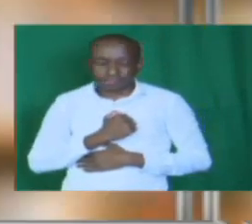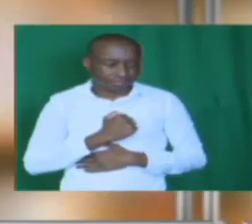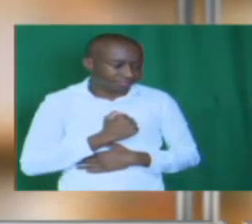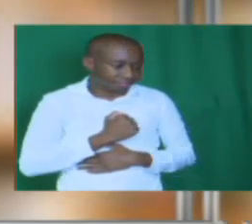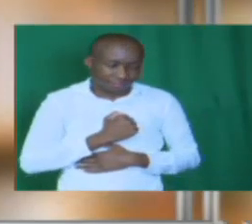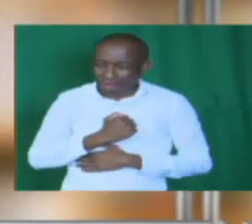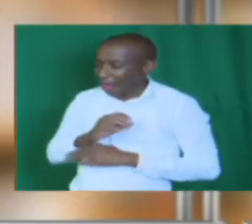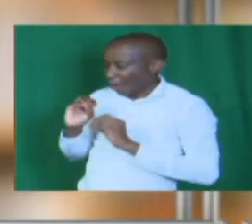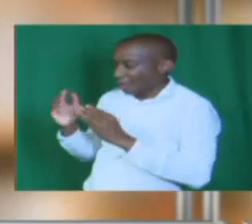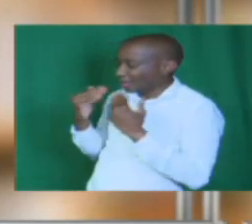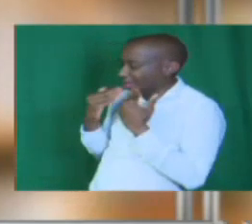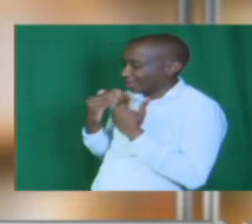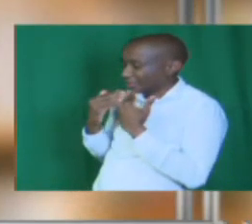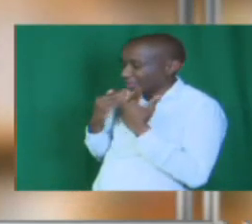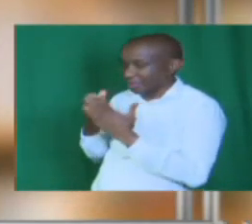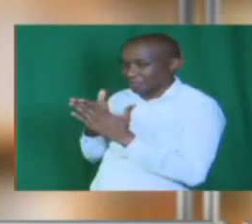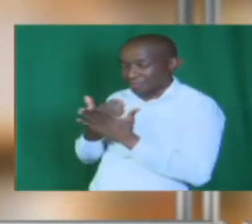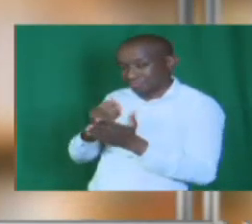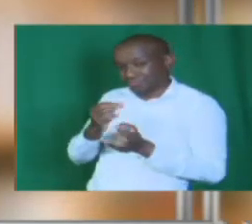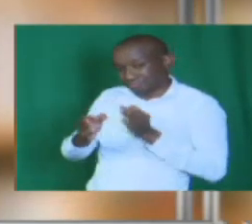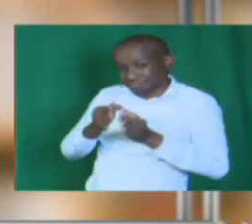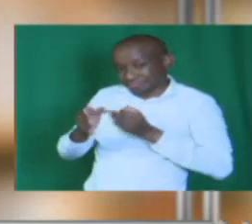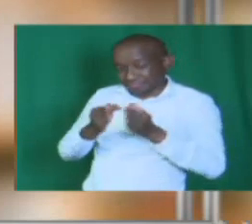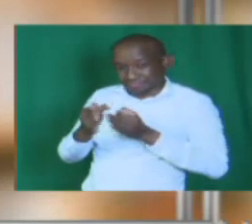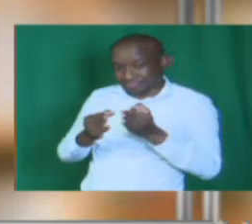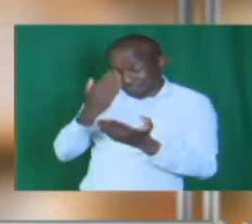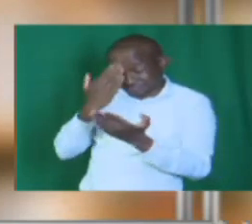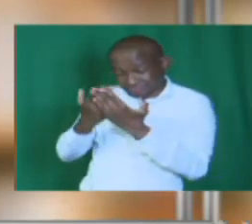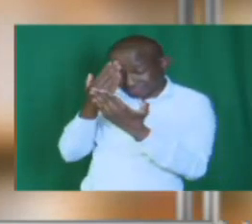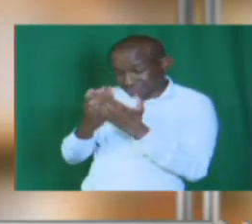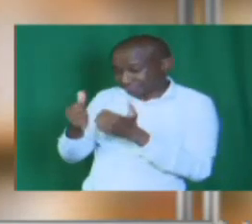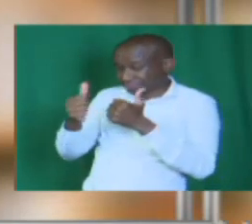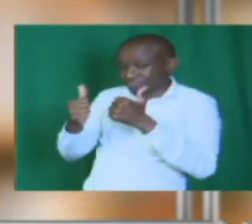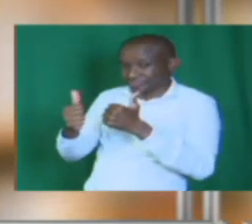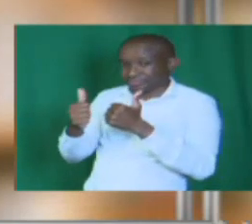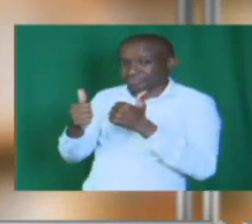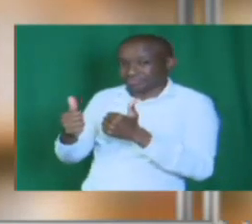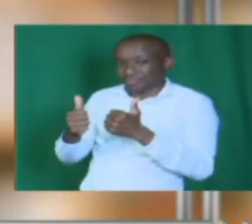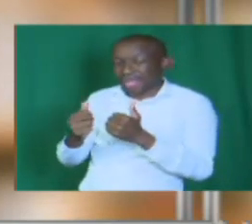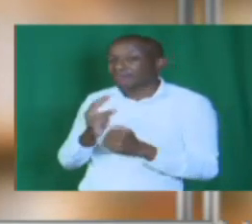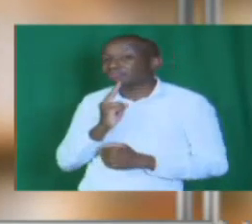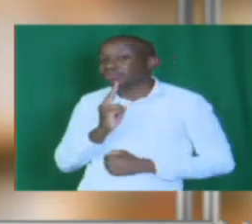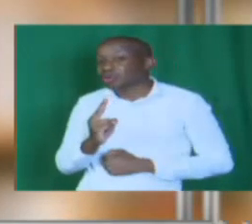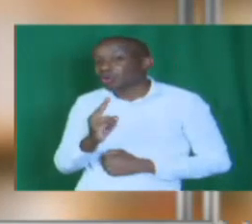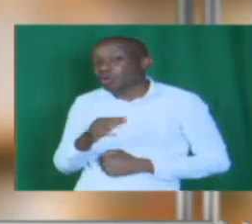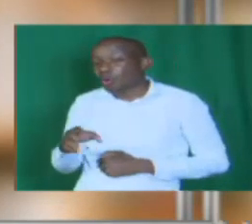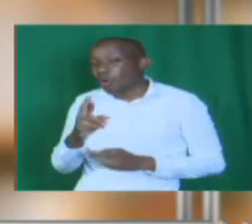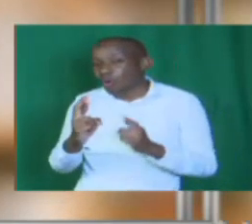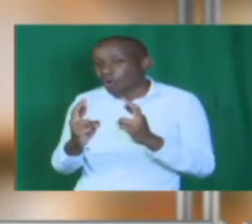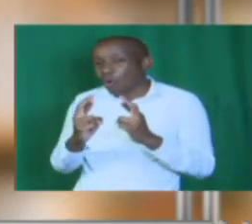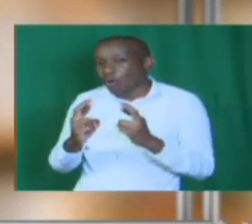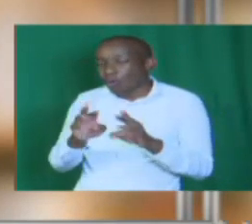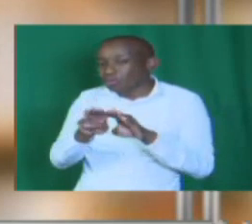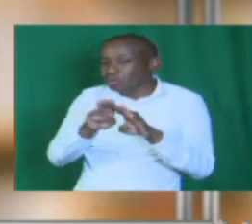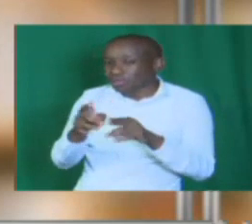Okay, thank you very much, sir, for that. The lesson is very interesting, and I'm sure the viewer at home